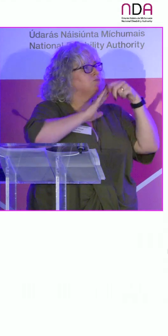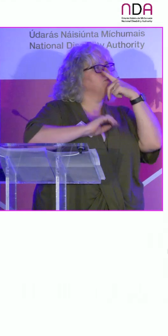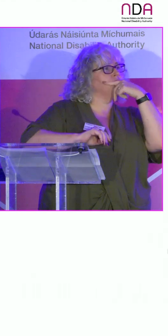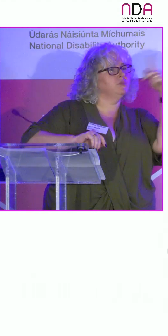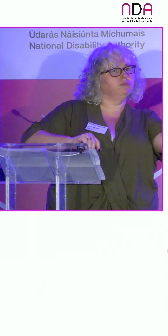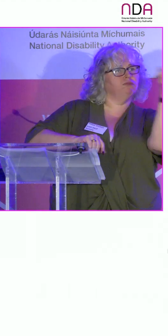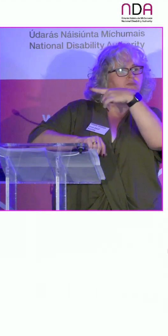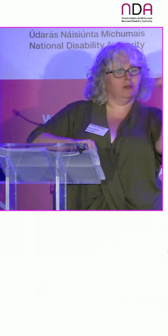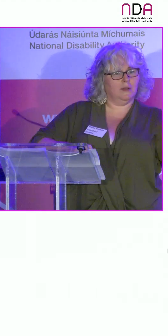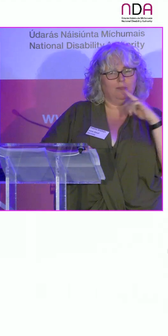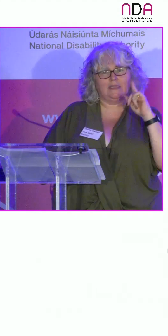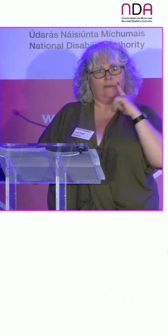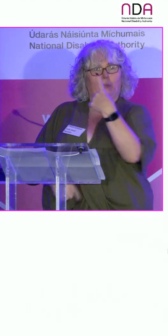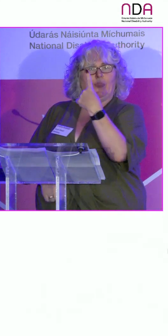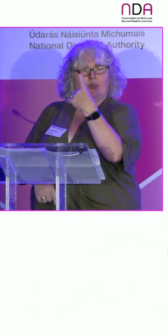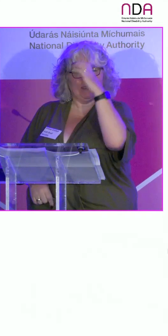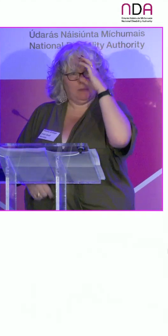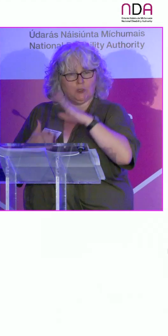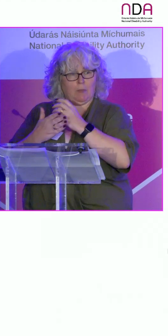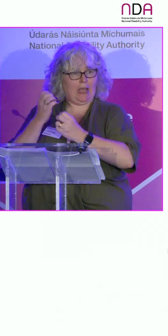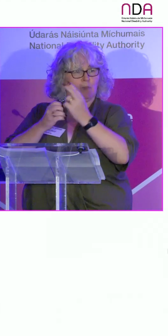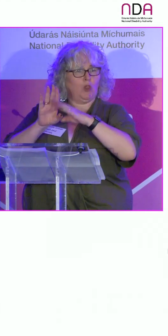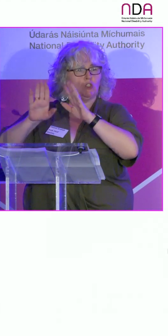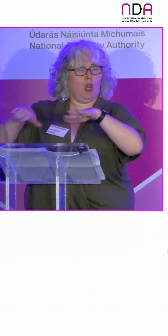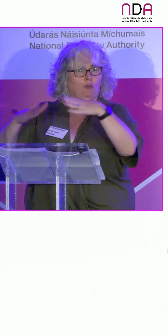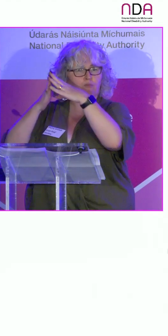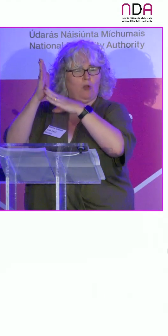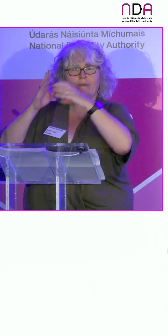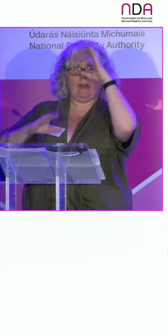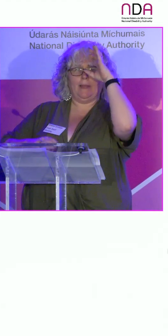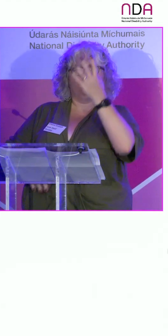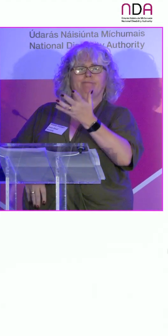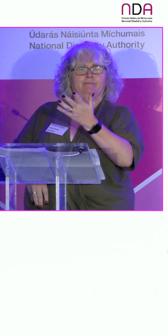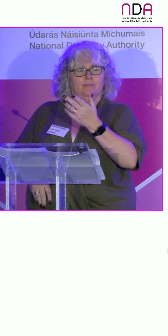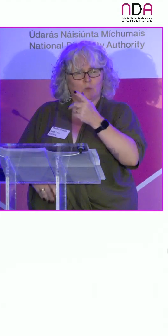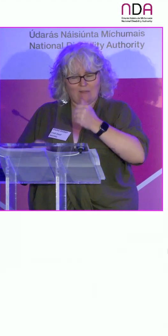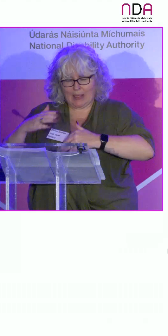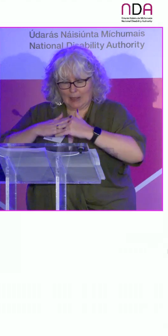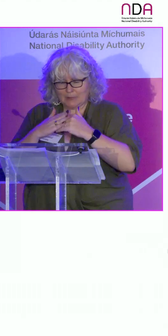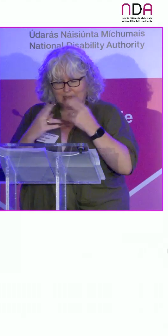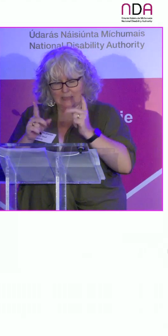deaf person. You can go to any film you want within the stream, but we have to go to a program